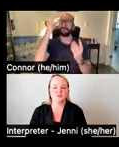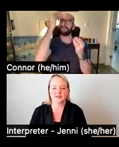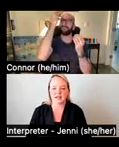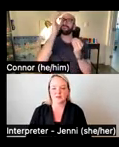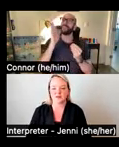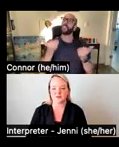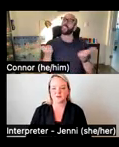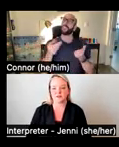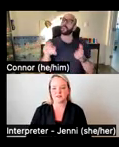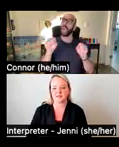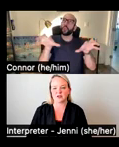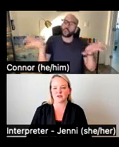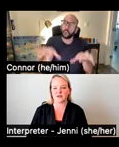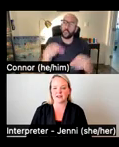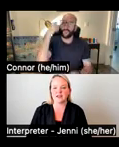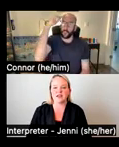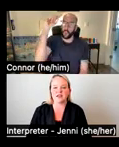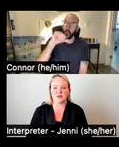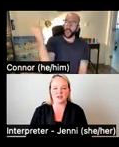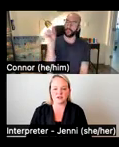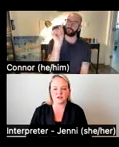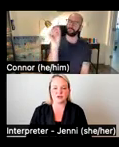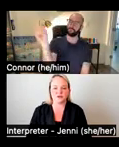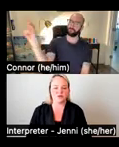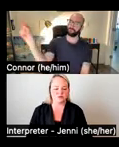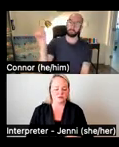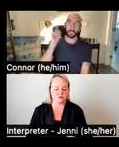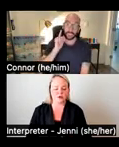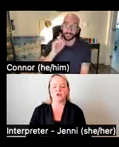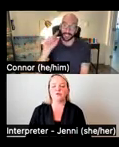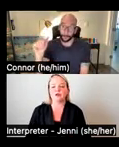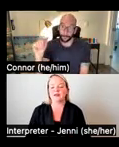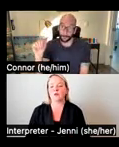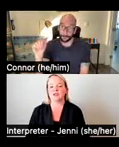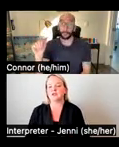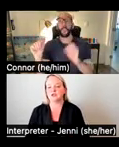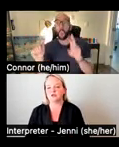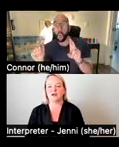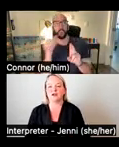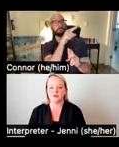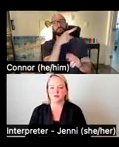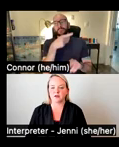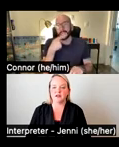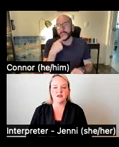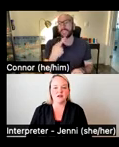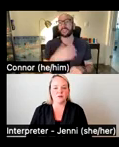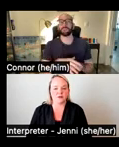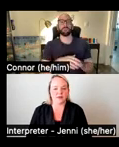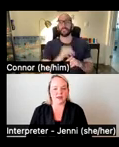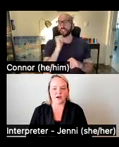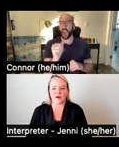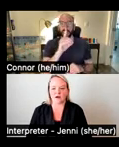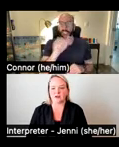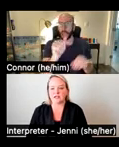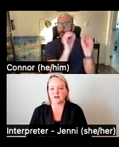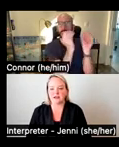that's just one example of some services that are provided. You can do, or you put there what you can do for other people, whether